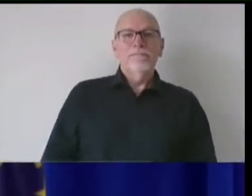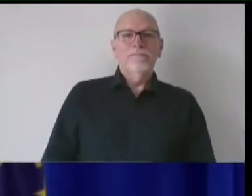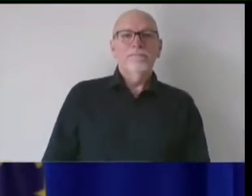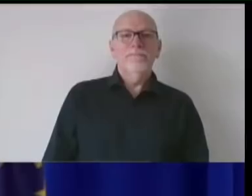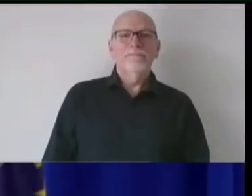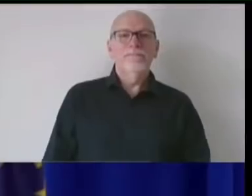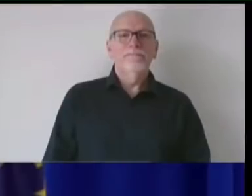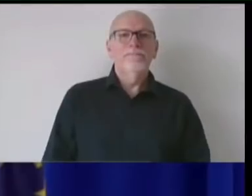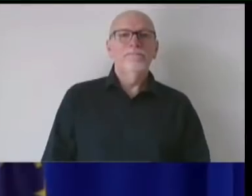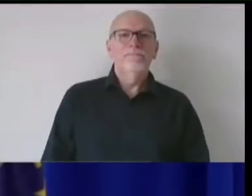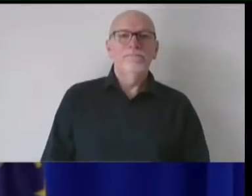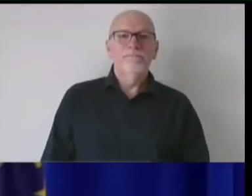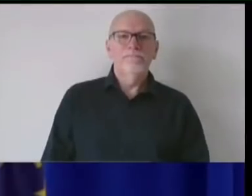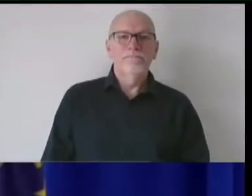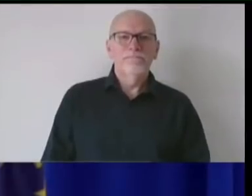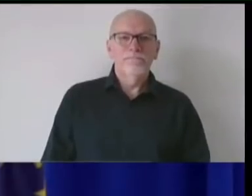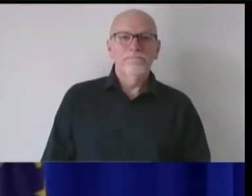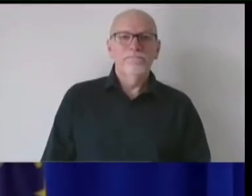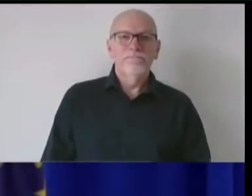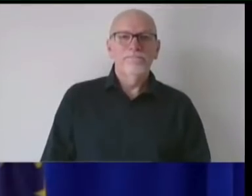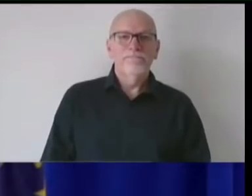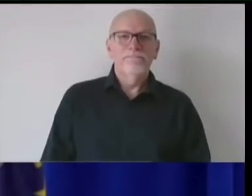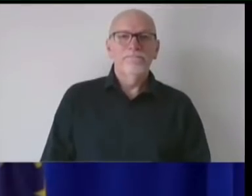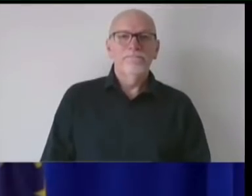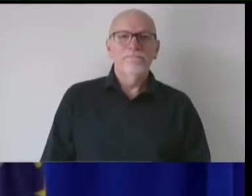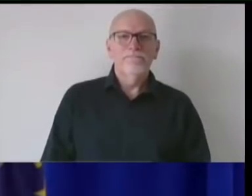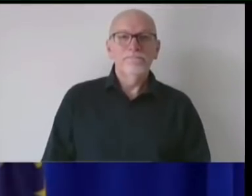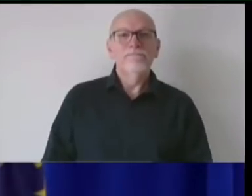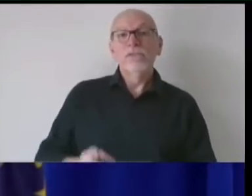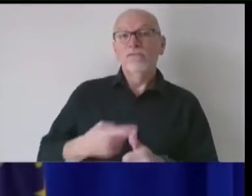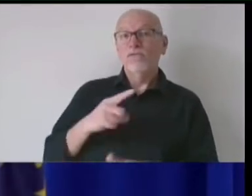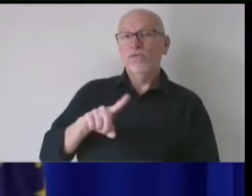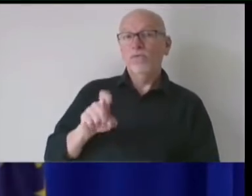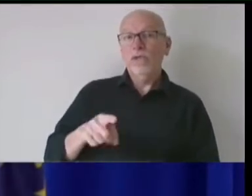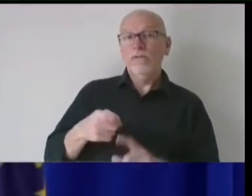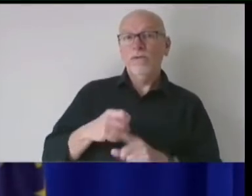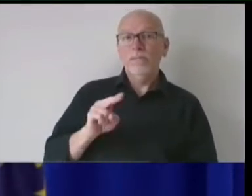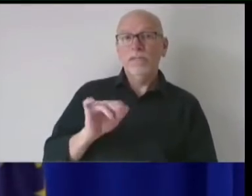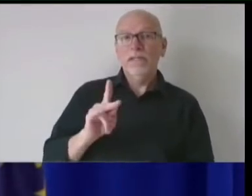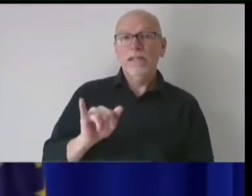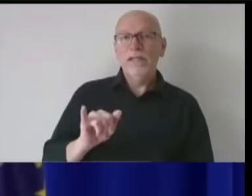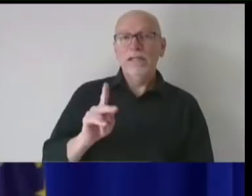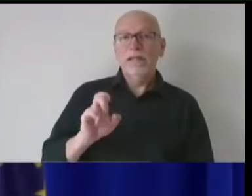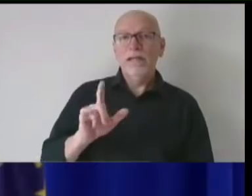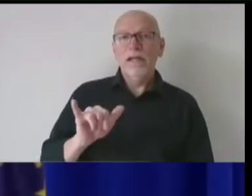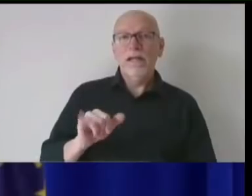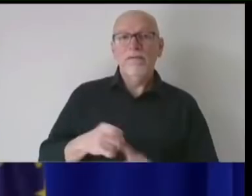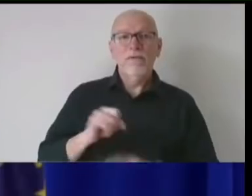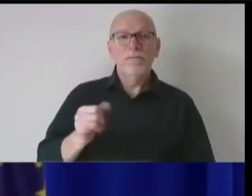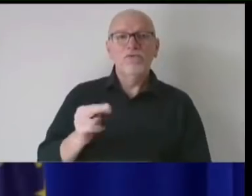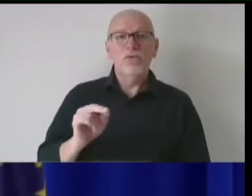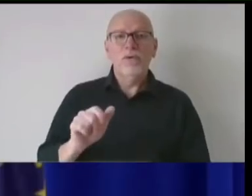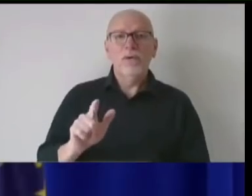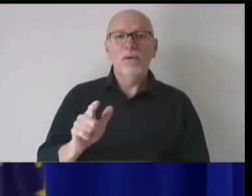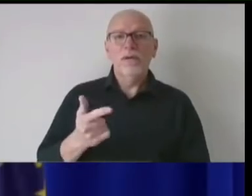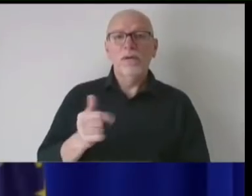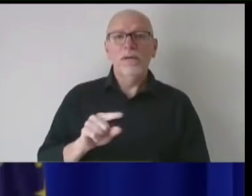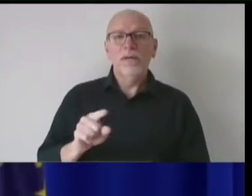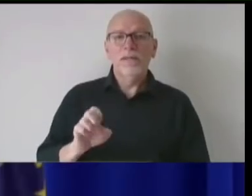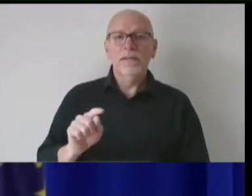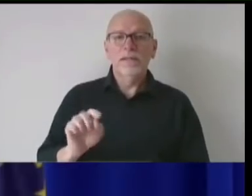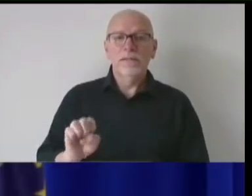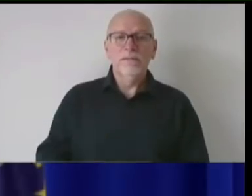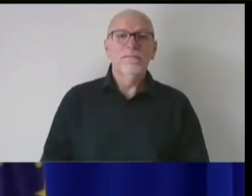Questions? Yeah. All right, our first question today is from Nikki Kelly of the Journal-Gazette.